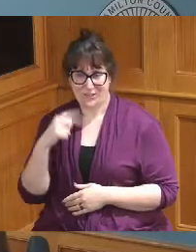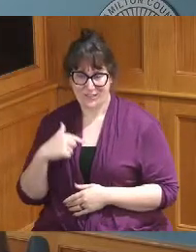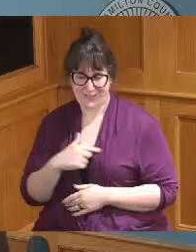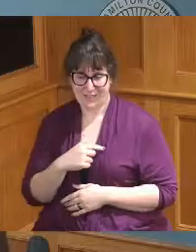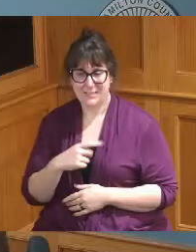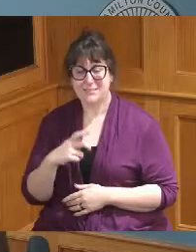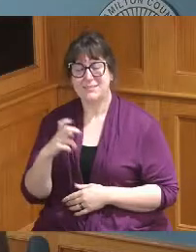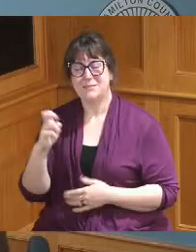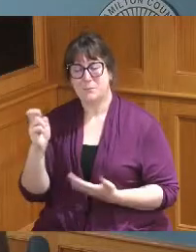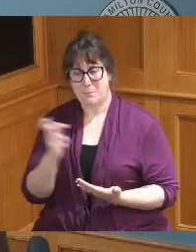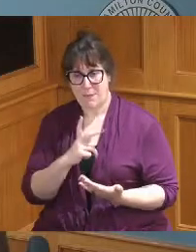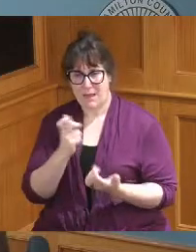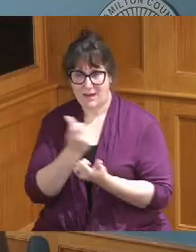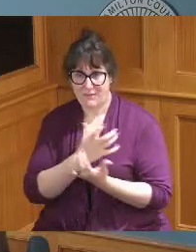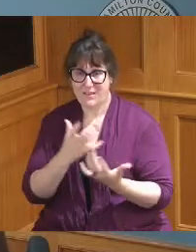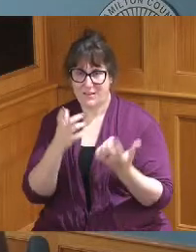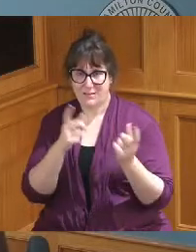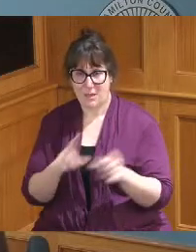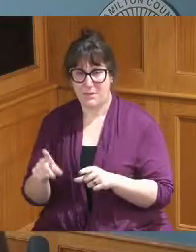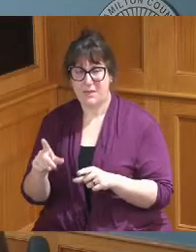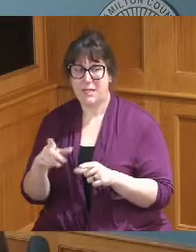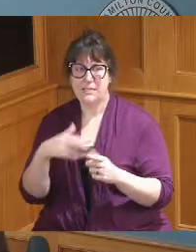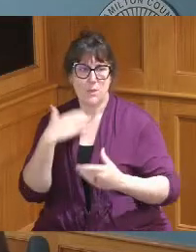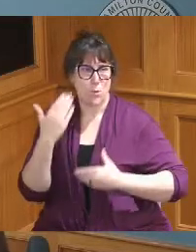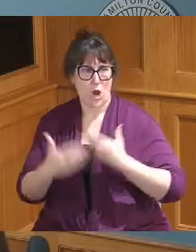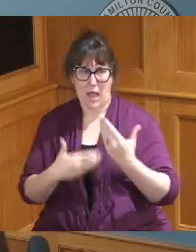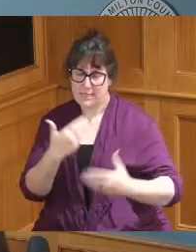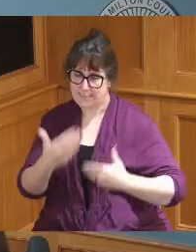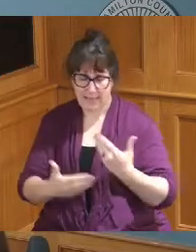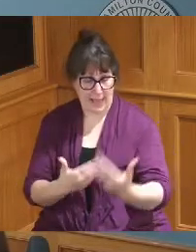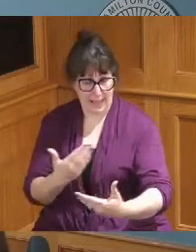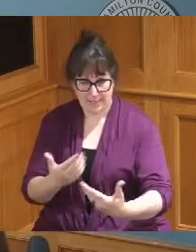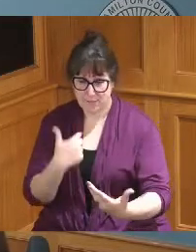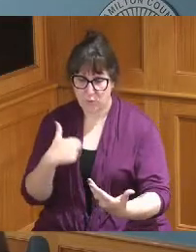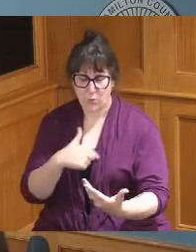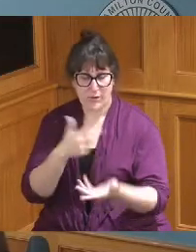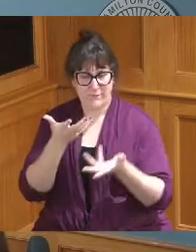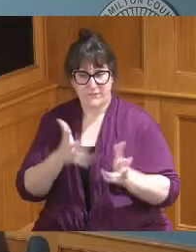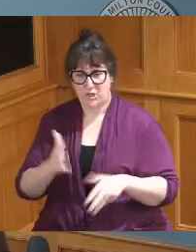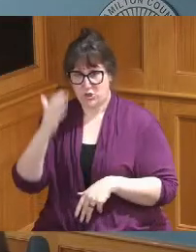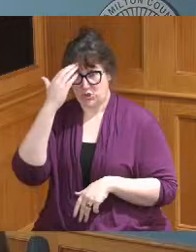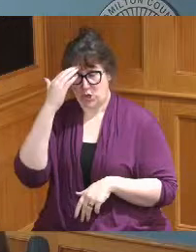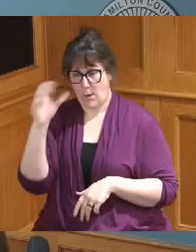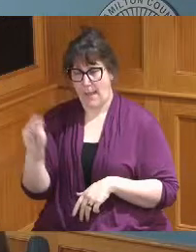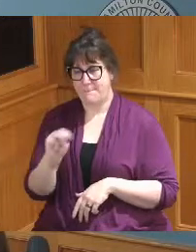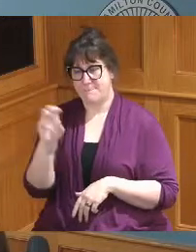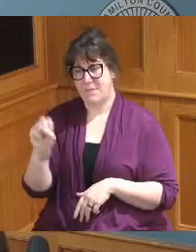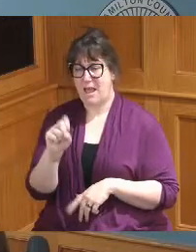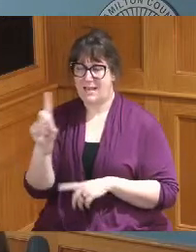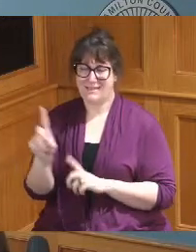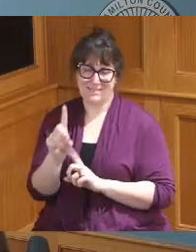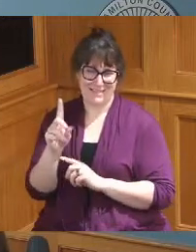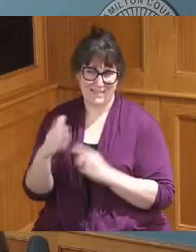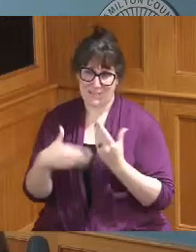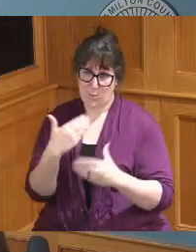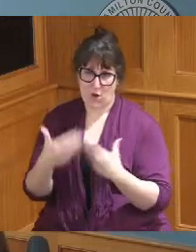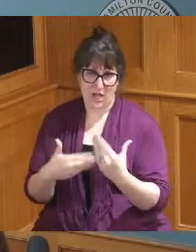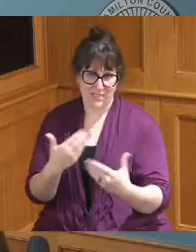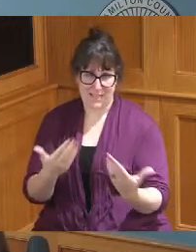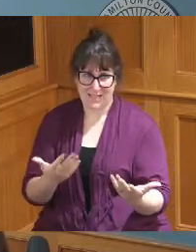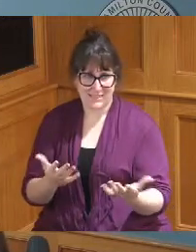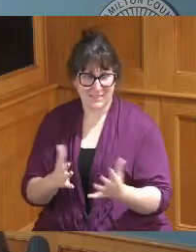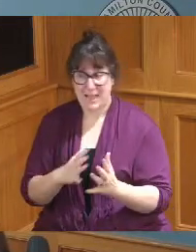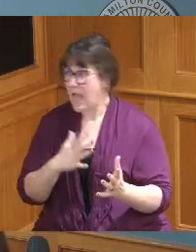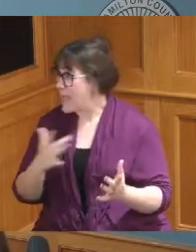everybody, some more evaluations. So Okay. it's a process. He could It's a talk about process. it all We all know night, it's I could tell. MSD is always a process. It's exciting